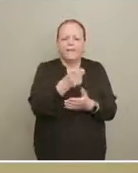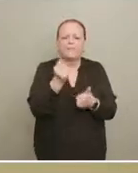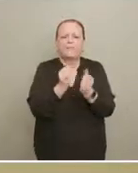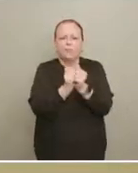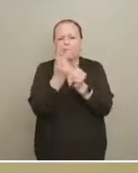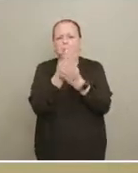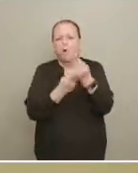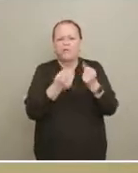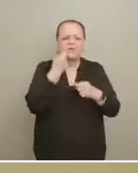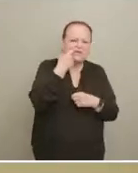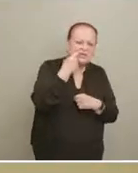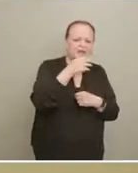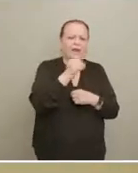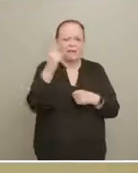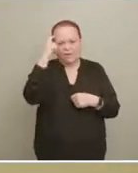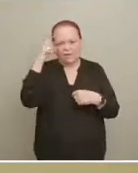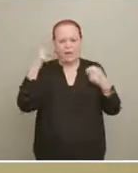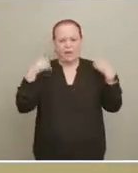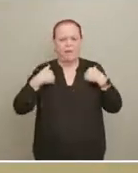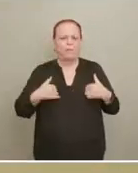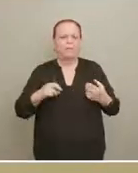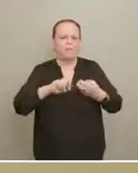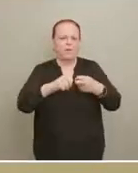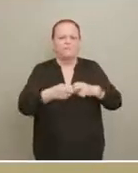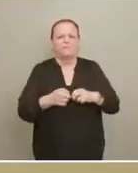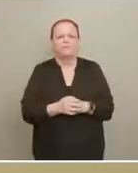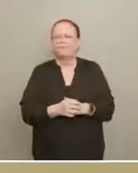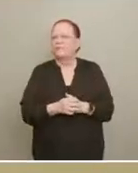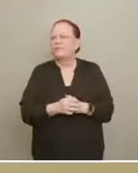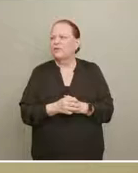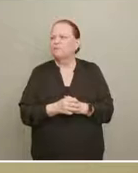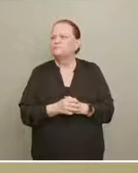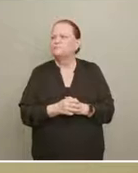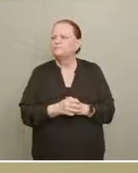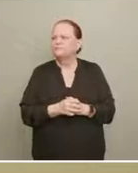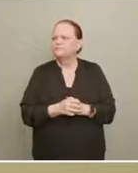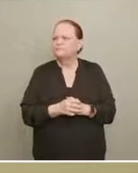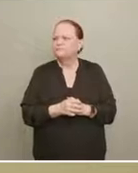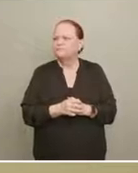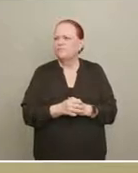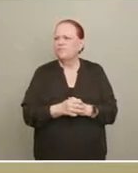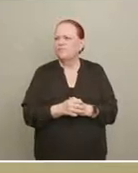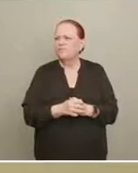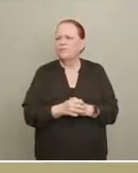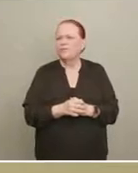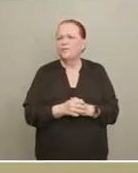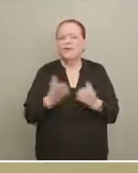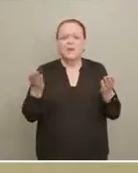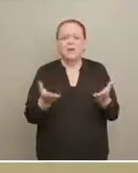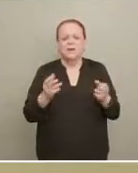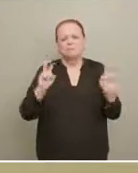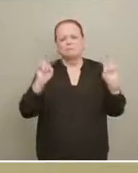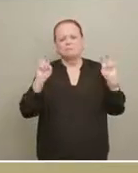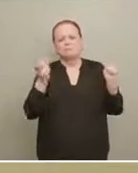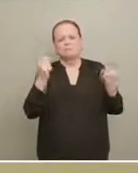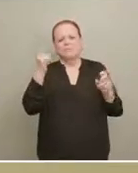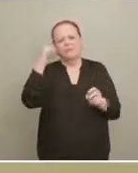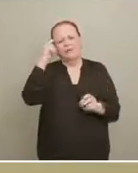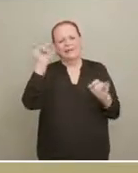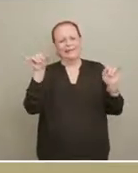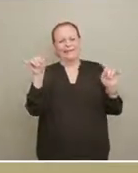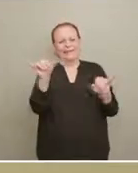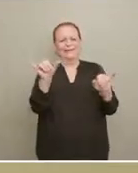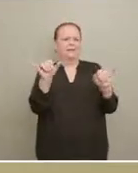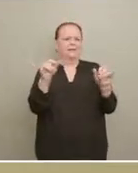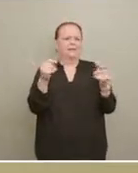we have crisis stabilization, which is a fancy way for talking about urgent care. That's what it is. So think about how on the weekend you